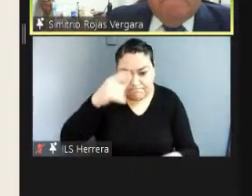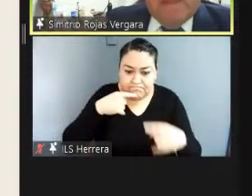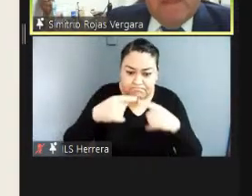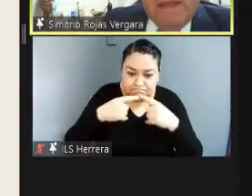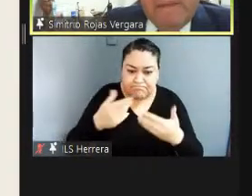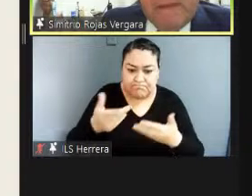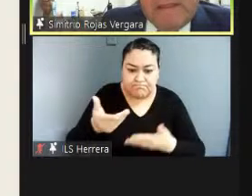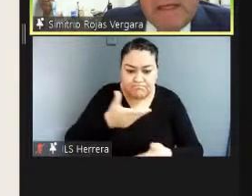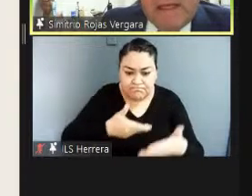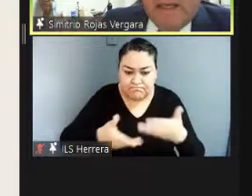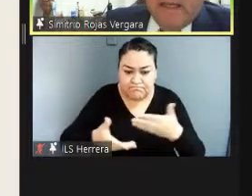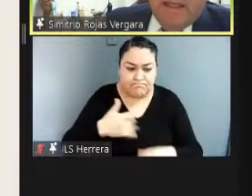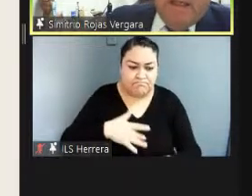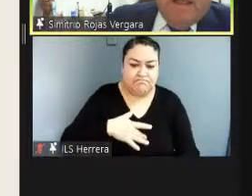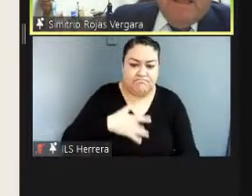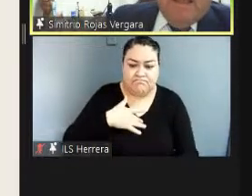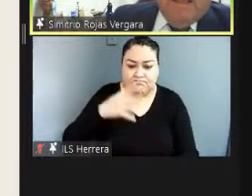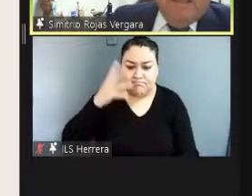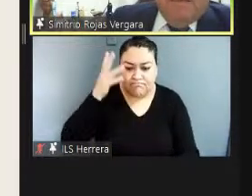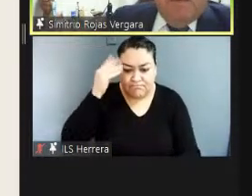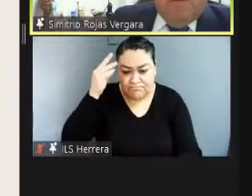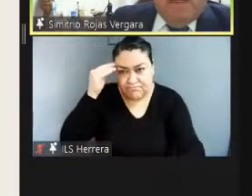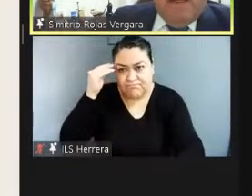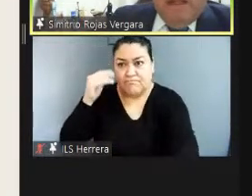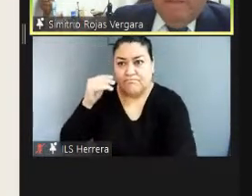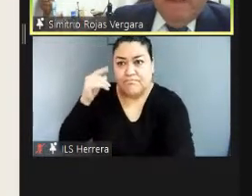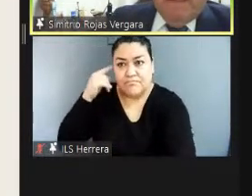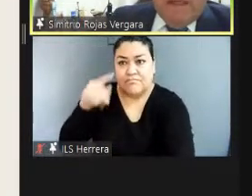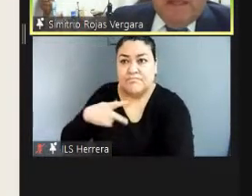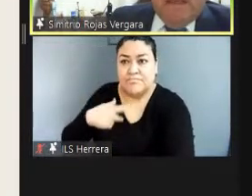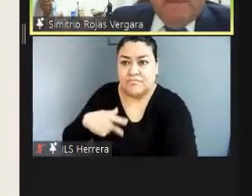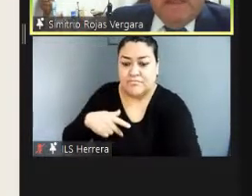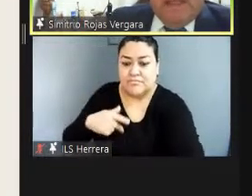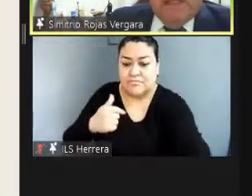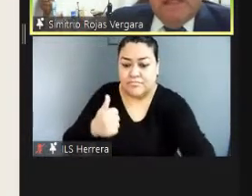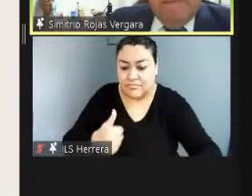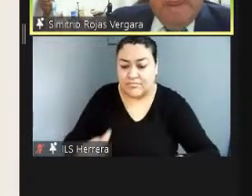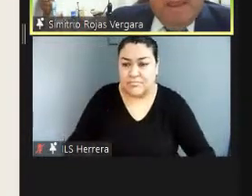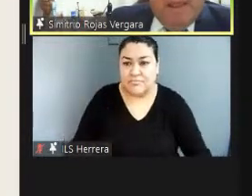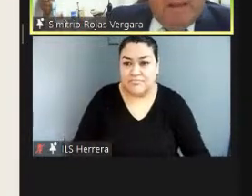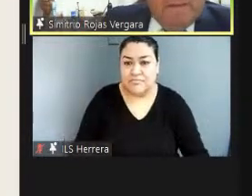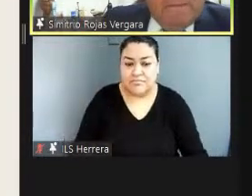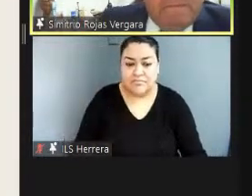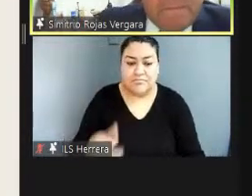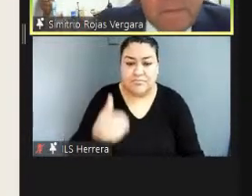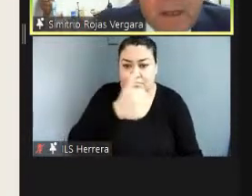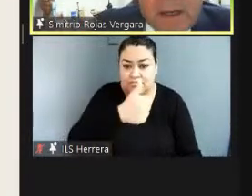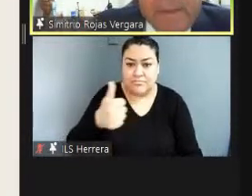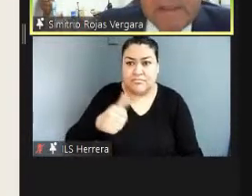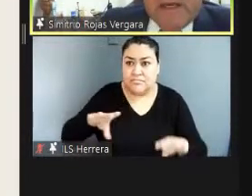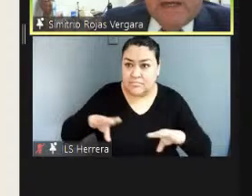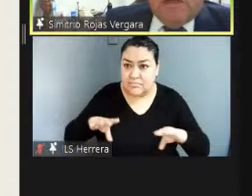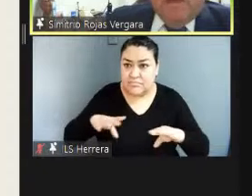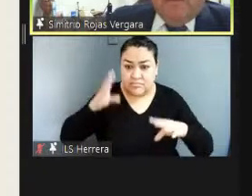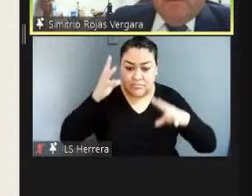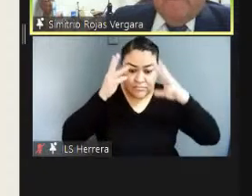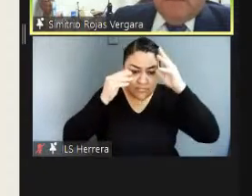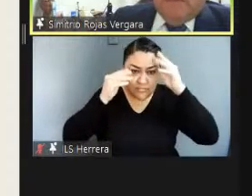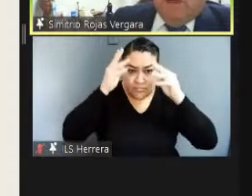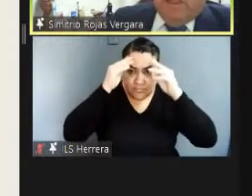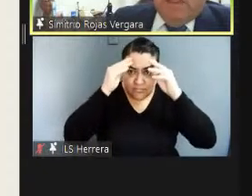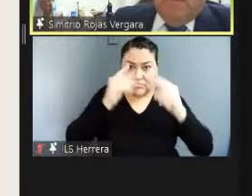self-enhance. This requires reflection. This requires individual and independent type of